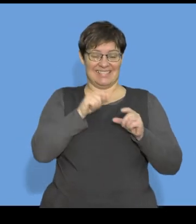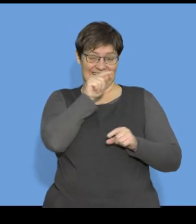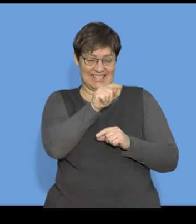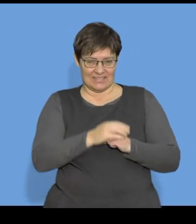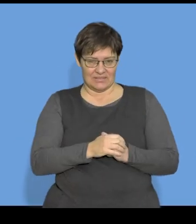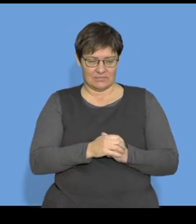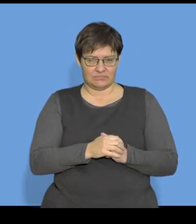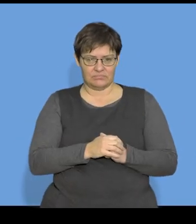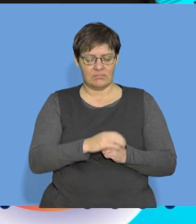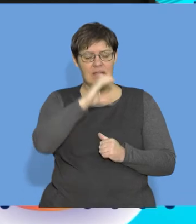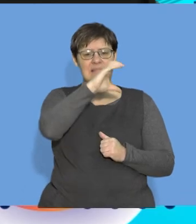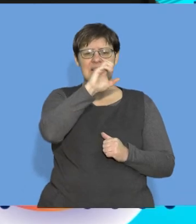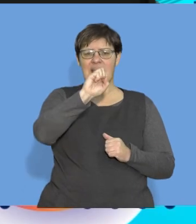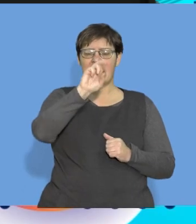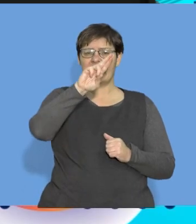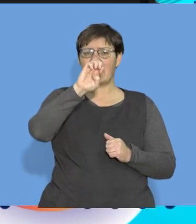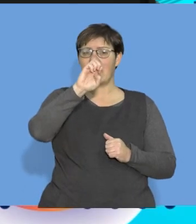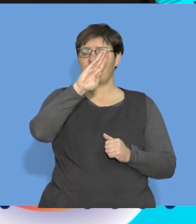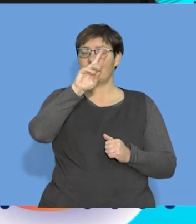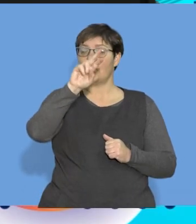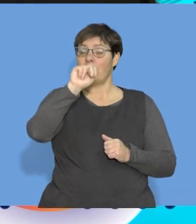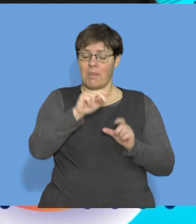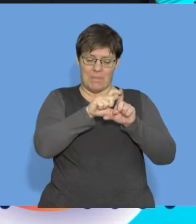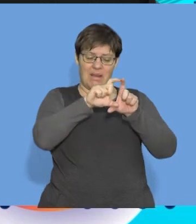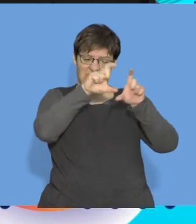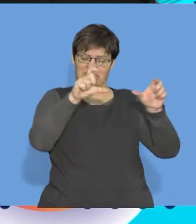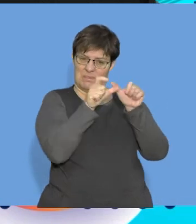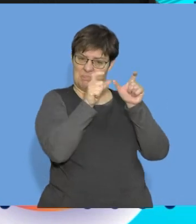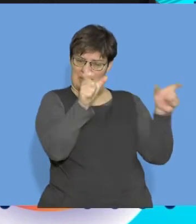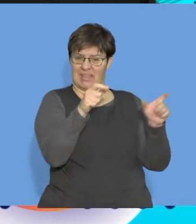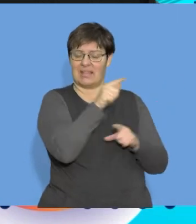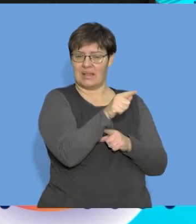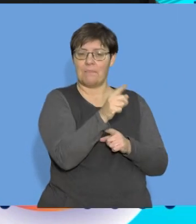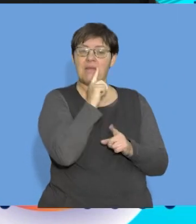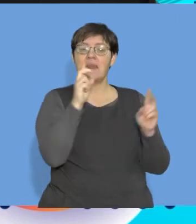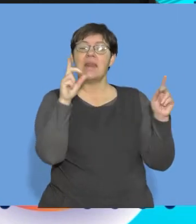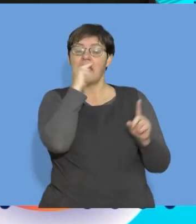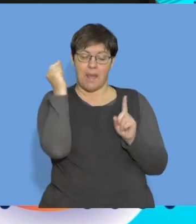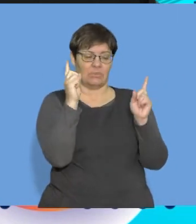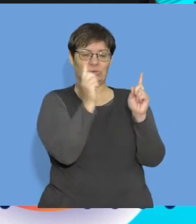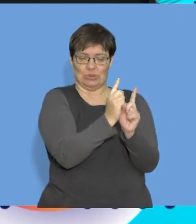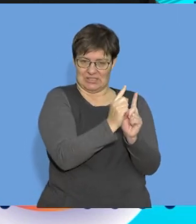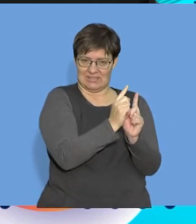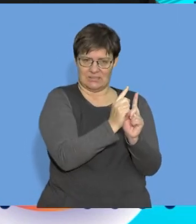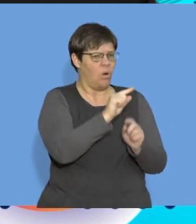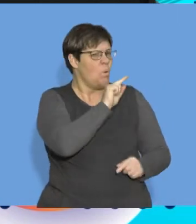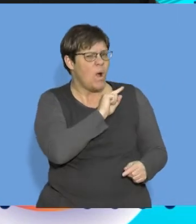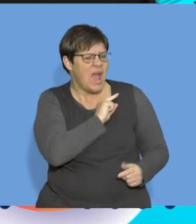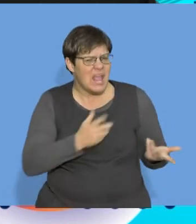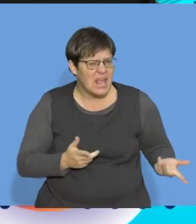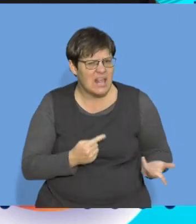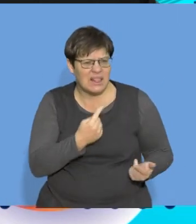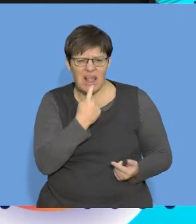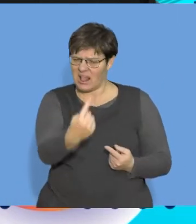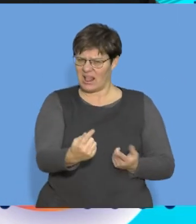you look at the cerebrum, it's the biggest part of the brain, but the name is shorter. I'm telling you this